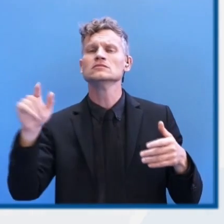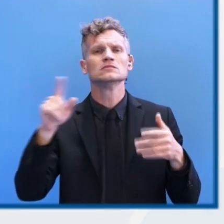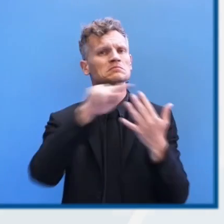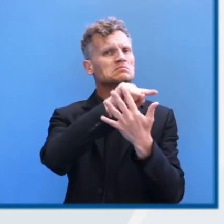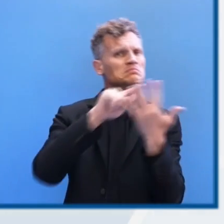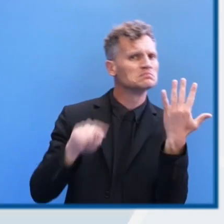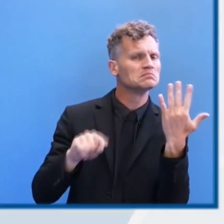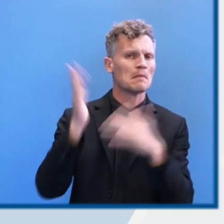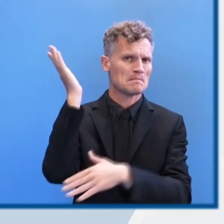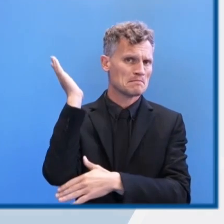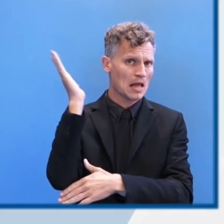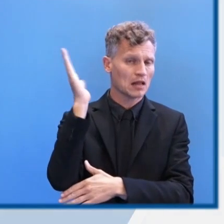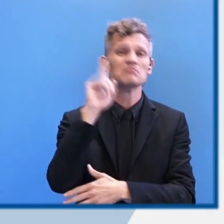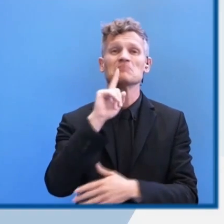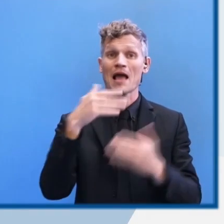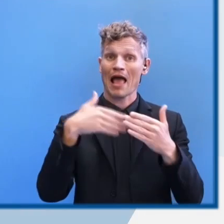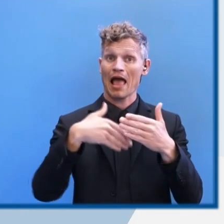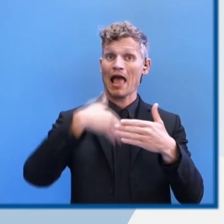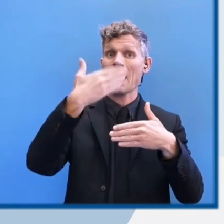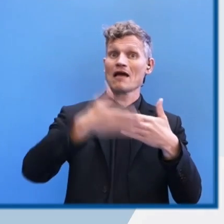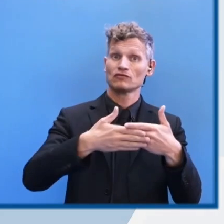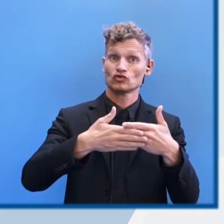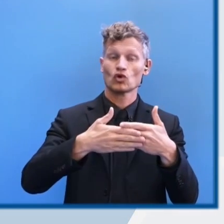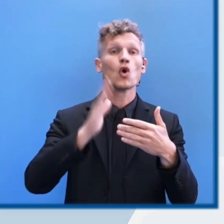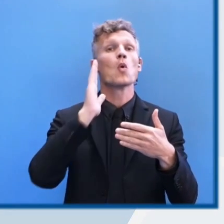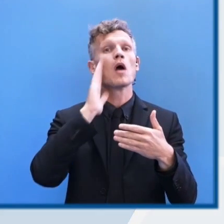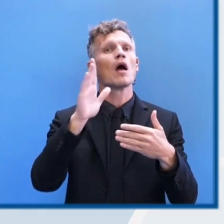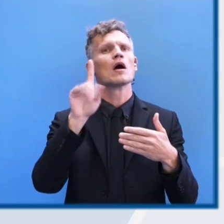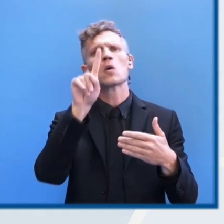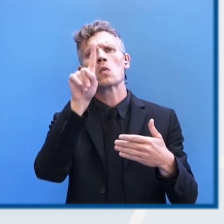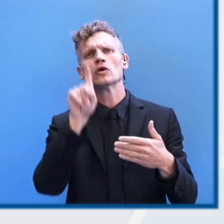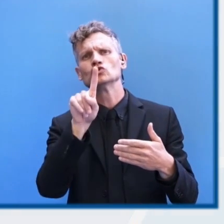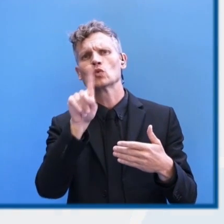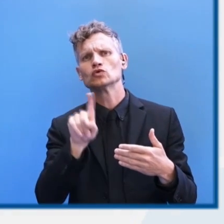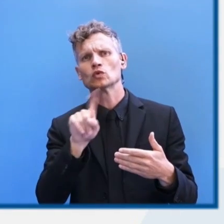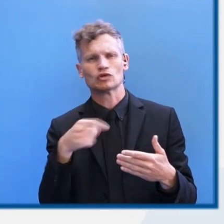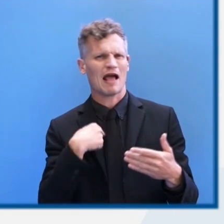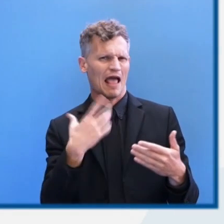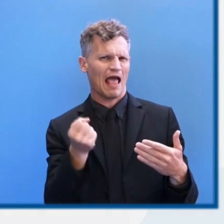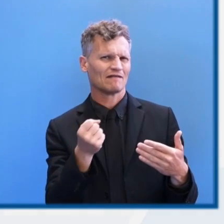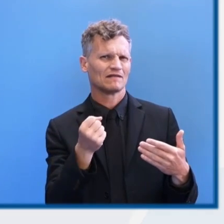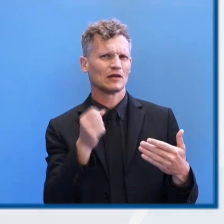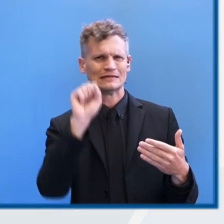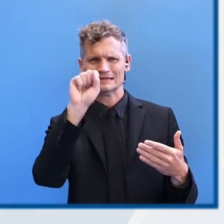and then after that we'll throw open some of the questions which I have before me from the